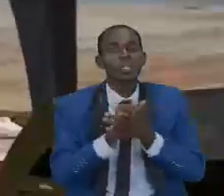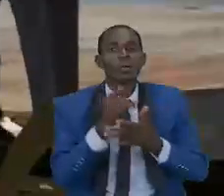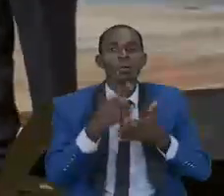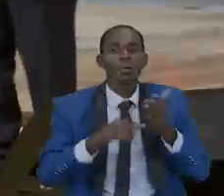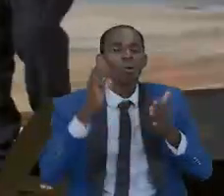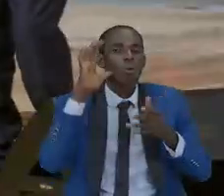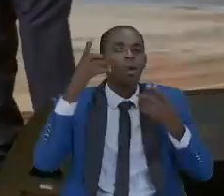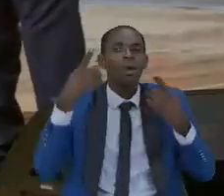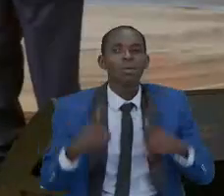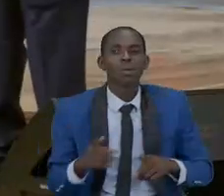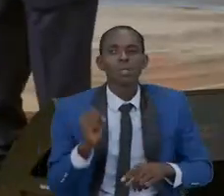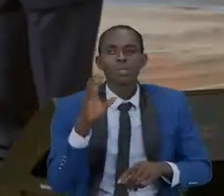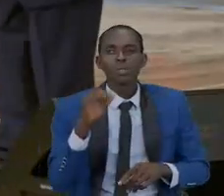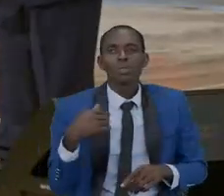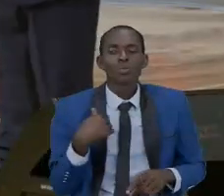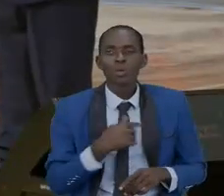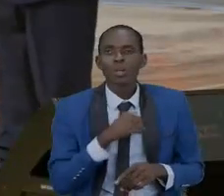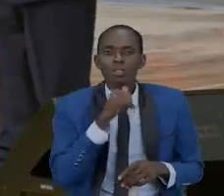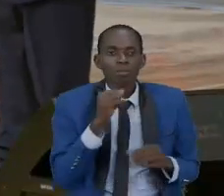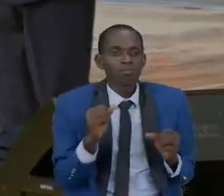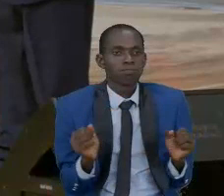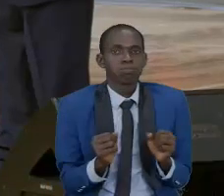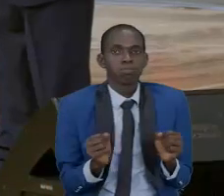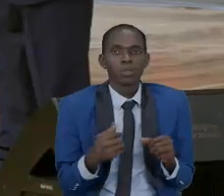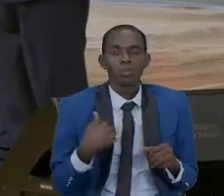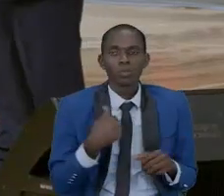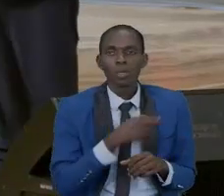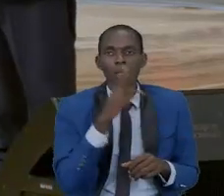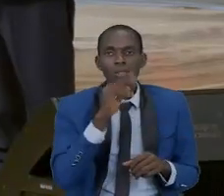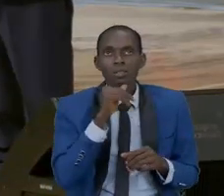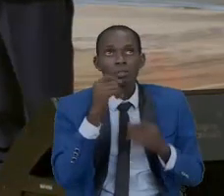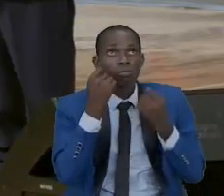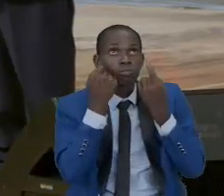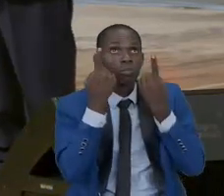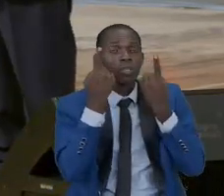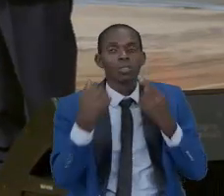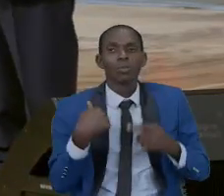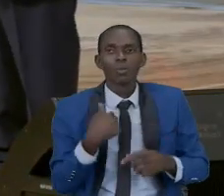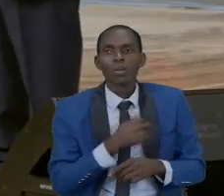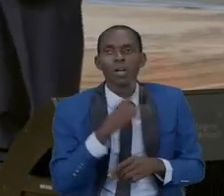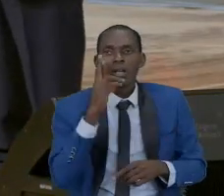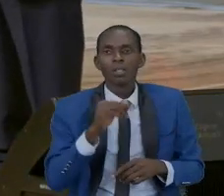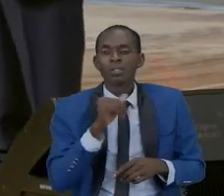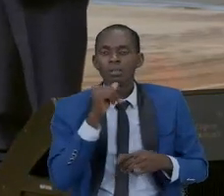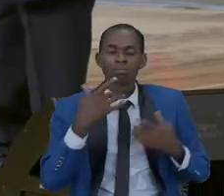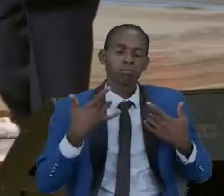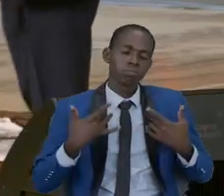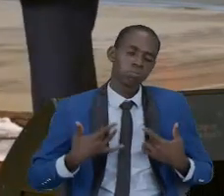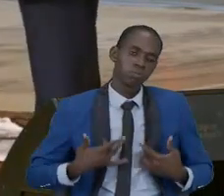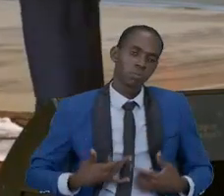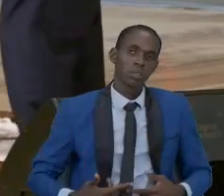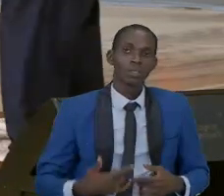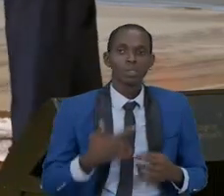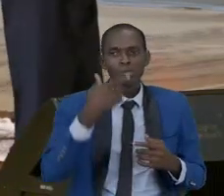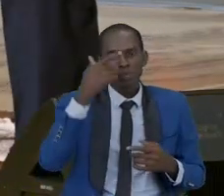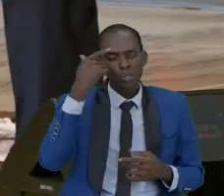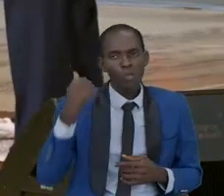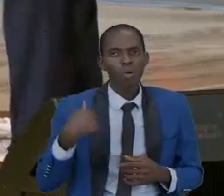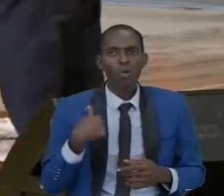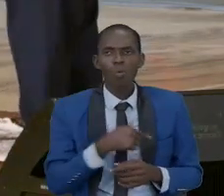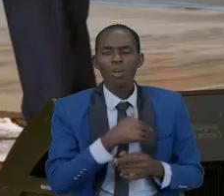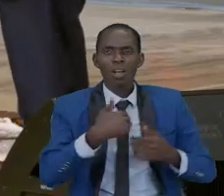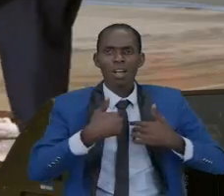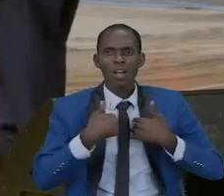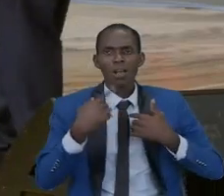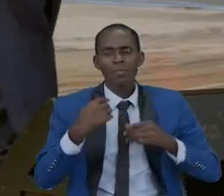happen and so we are not jilted and we're not surprised and were noted these prayers or destroyed because we have the mind